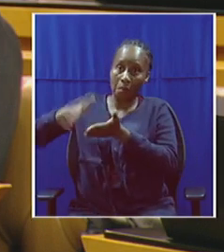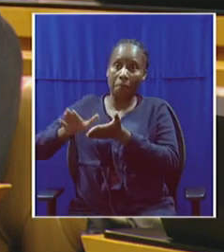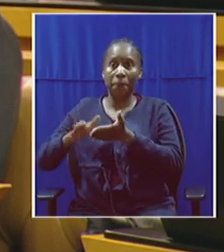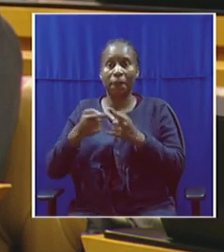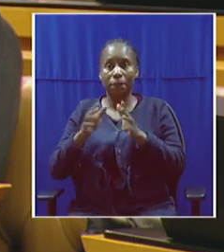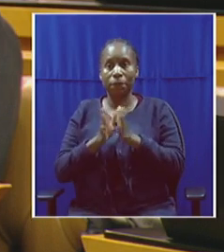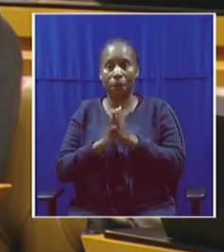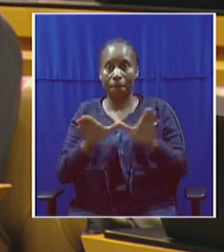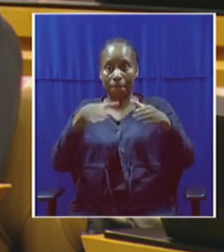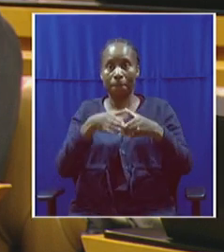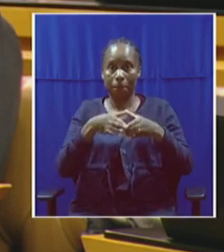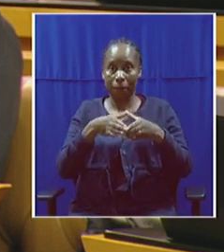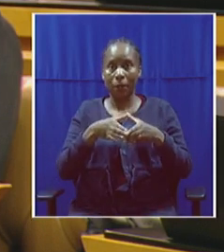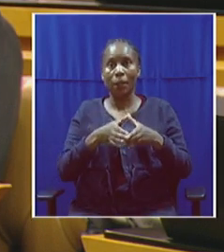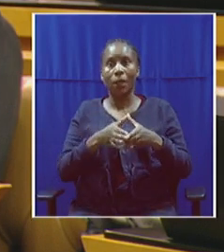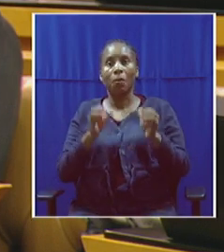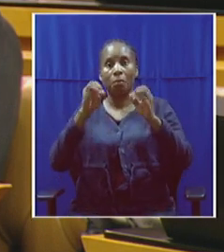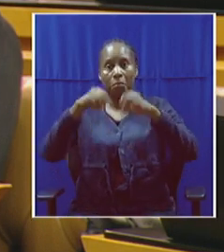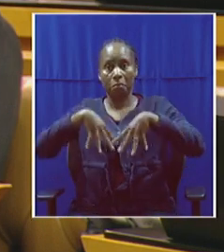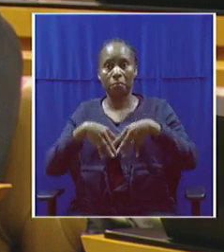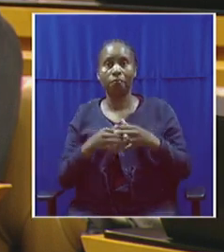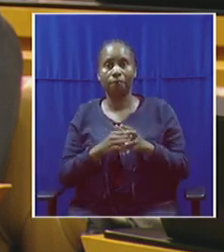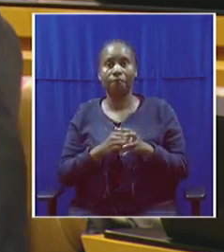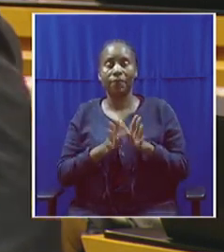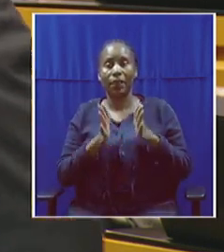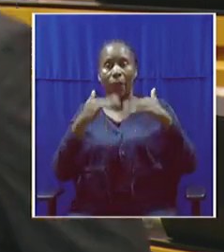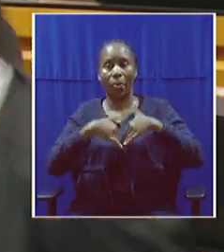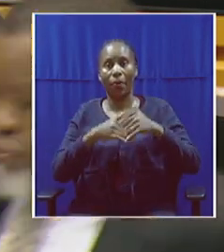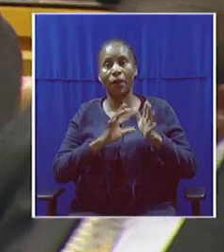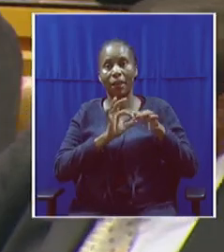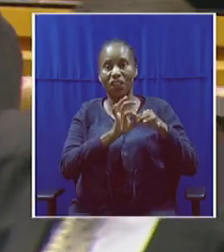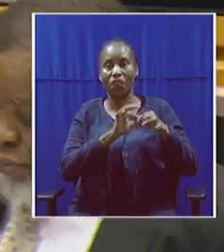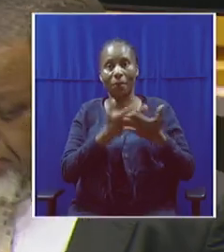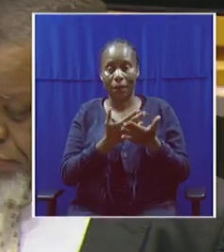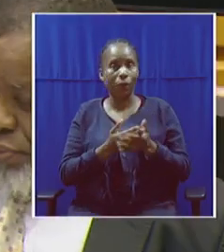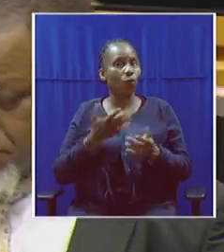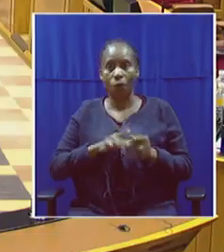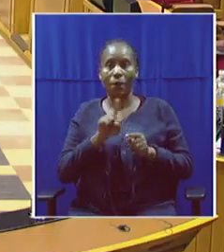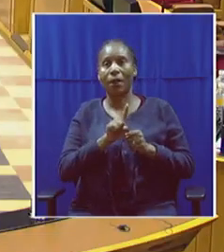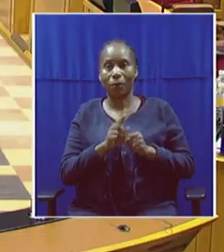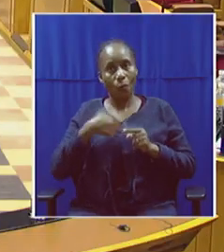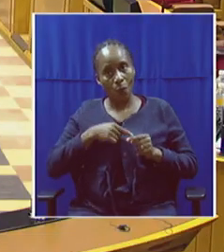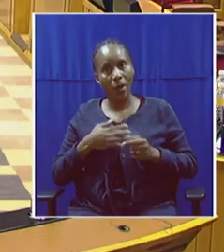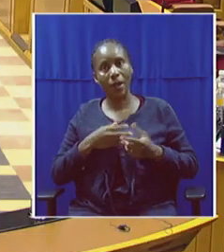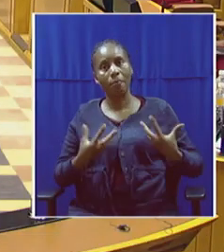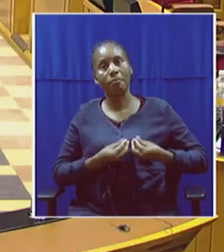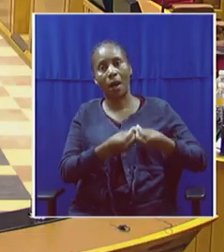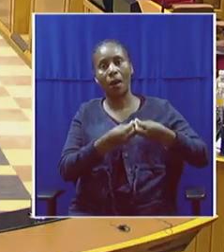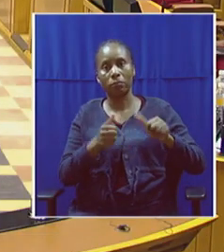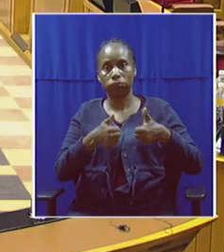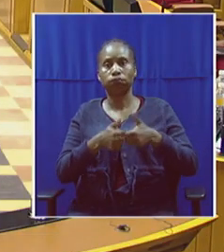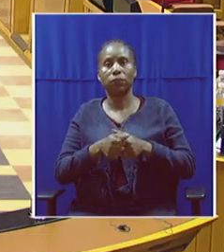with Nigeria is on a firm footing thank you honorable Minister honorable